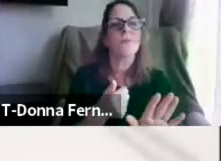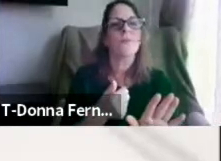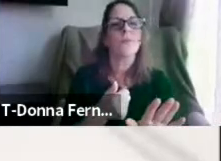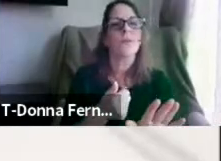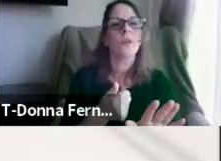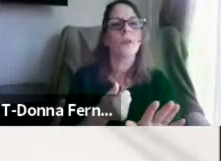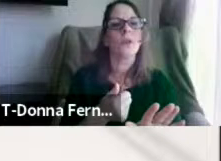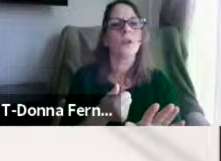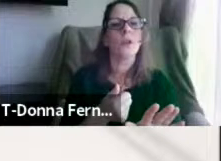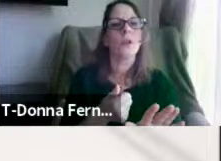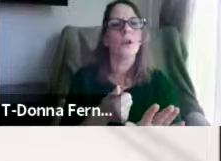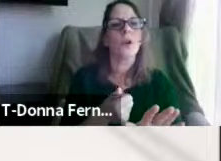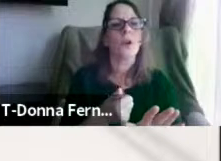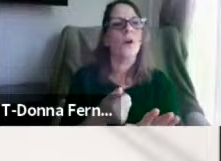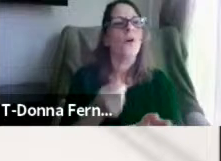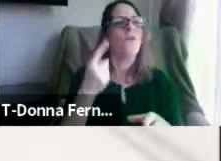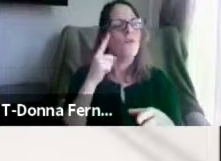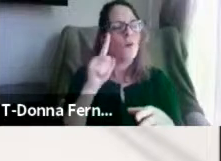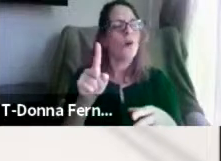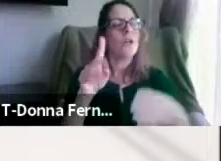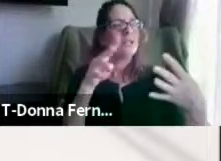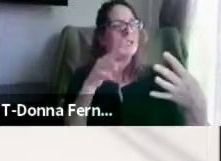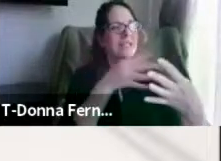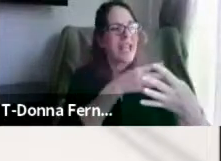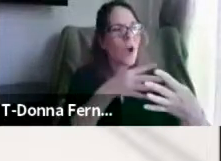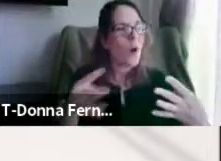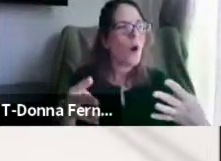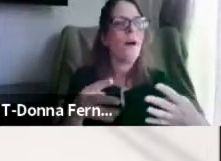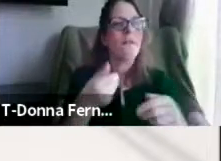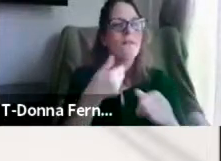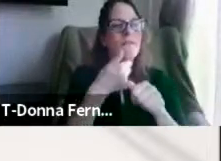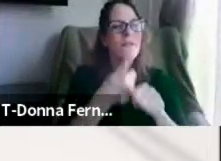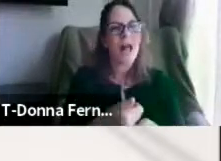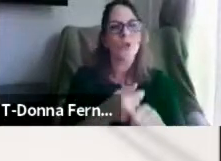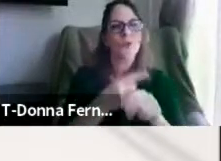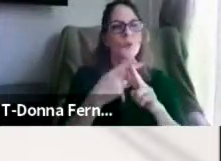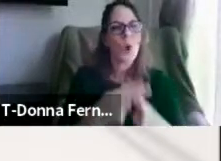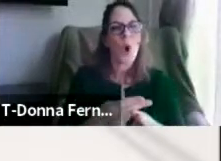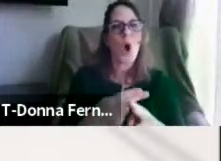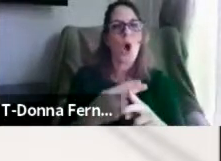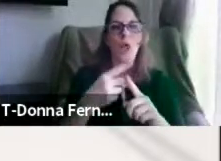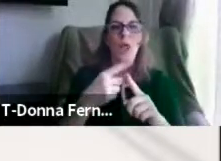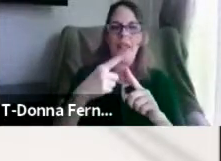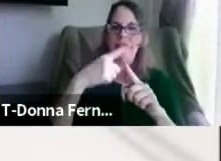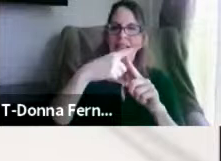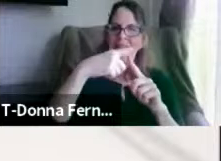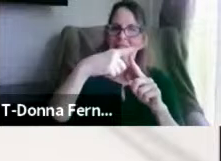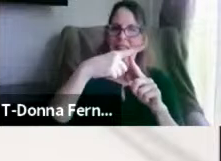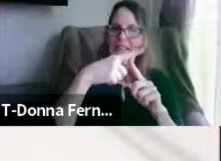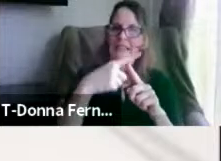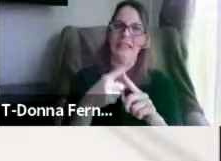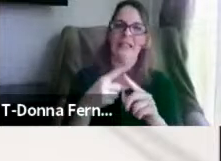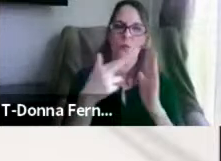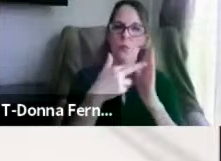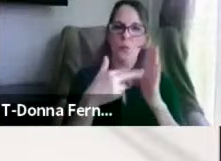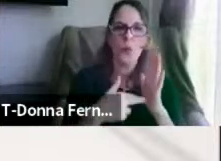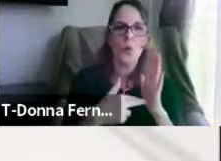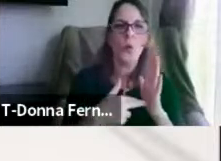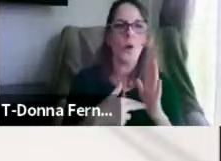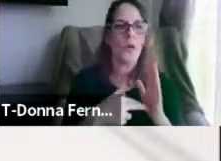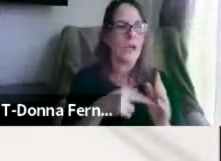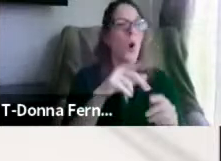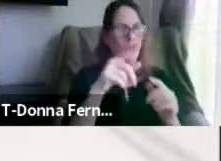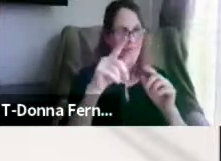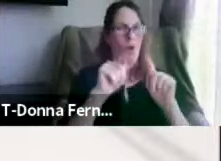follow any rules as far as scheduling goes. Follow the team rule. Again, like we said with our other agencies, team A,